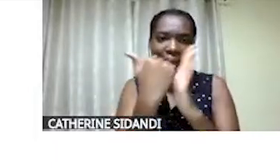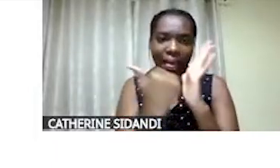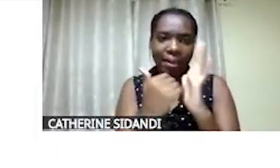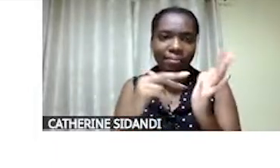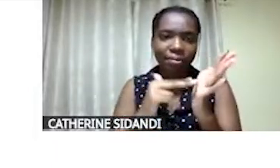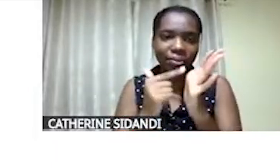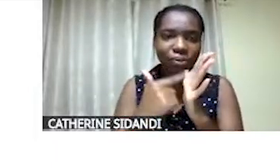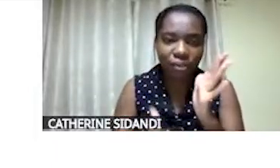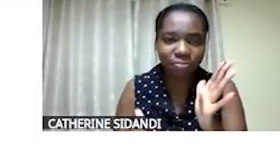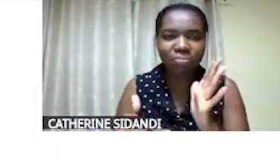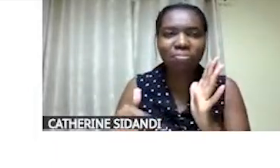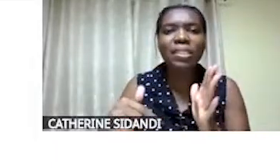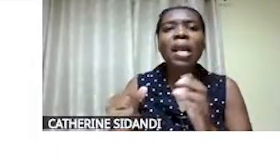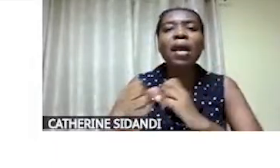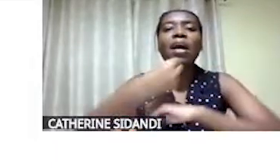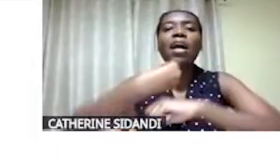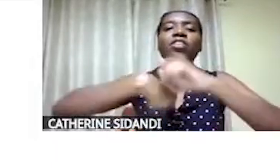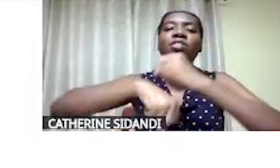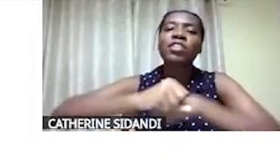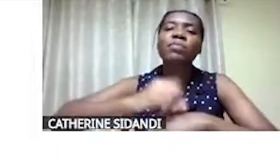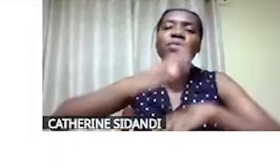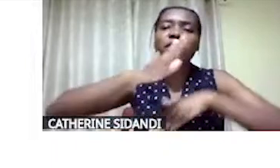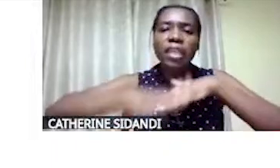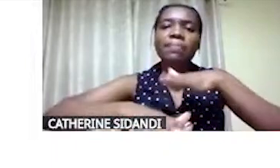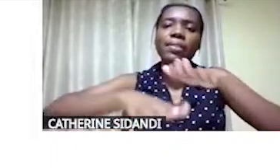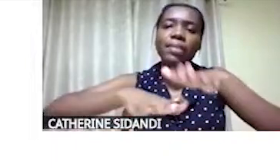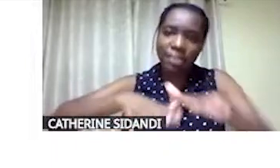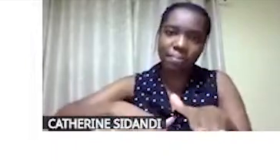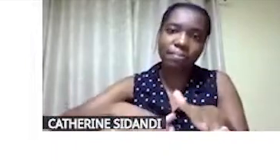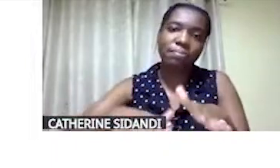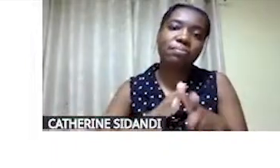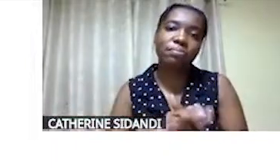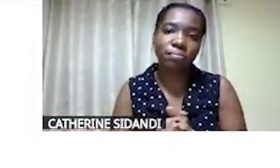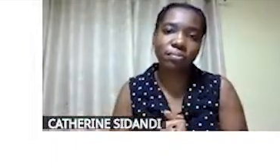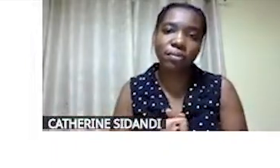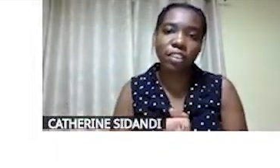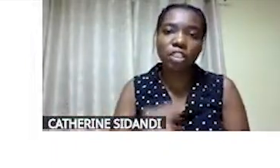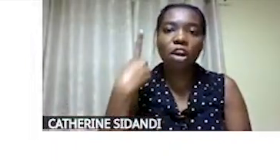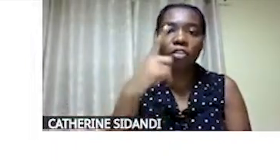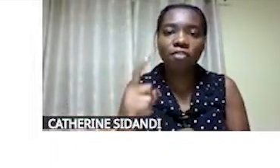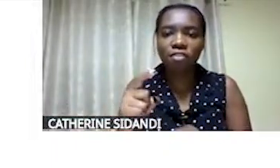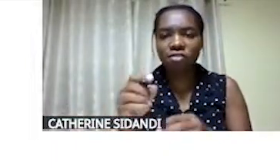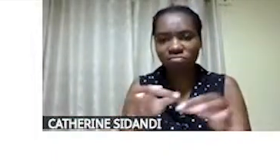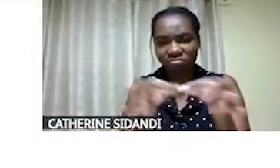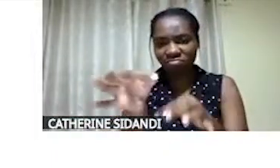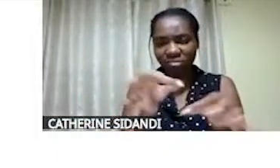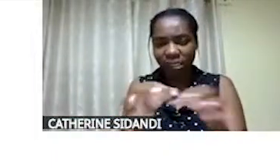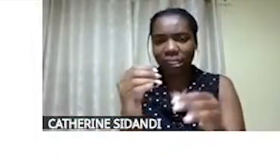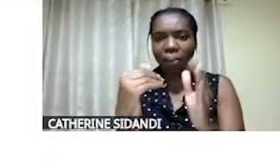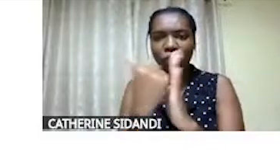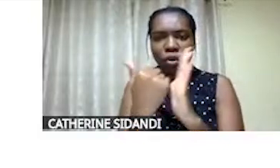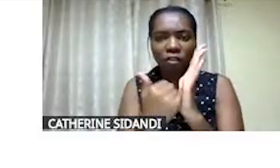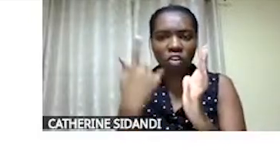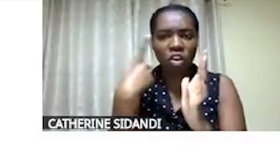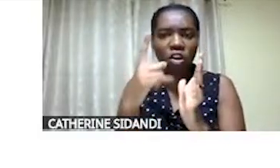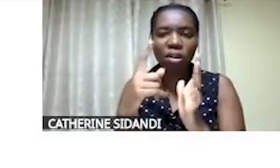detailed, actionable set of steps to execute the strategy, translating it into measurable